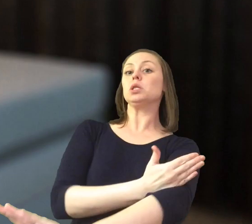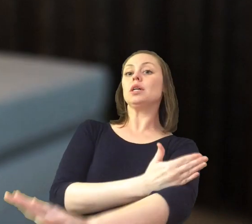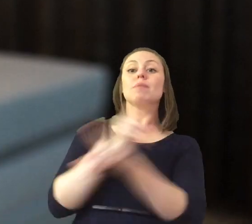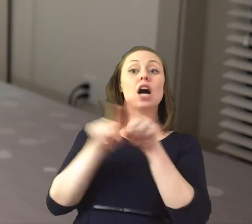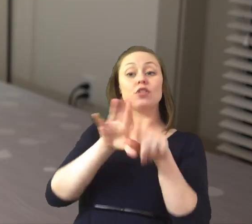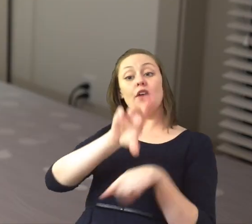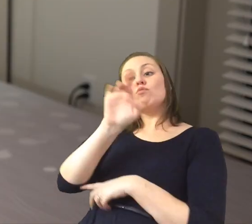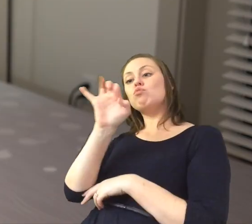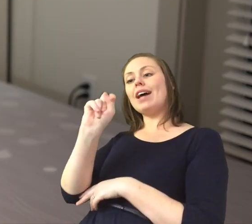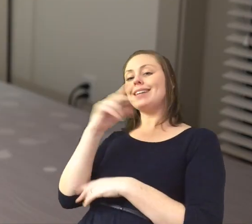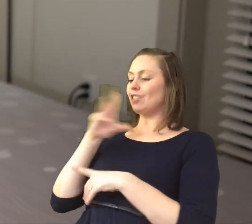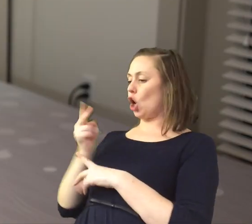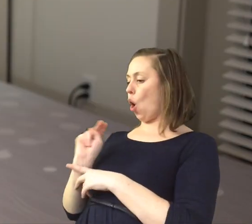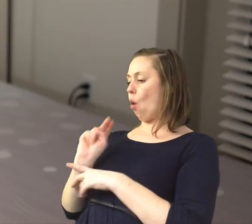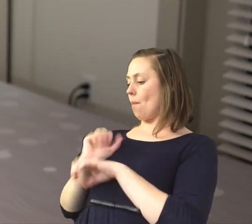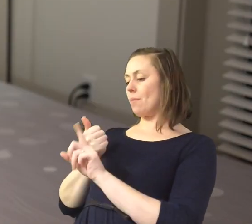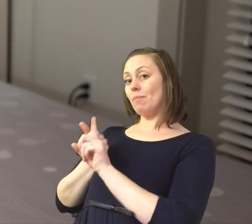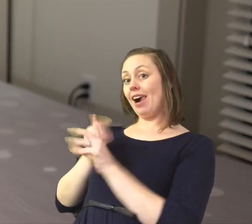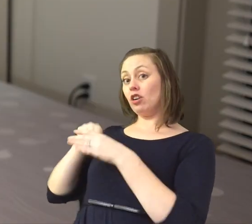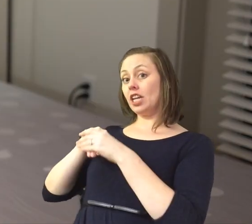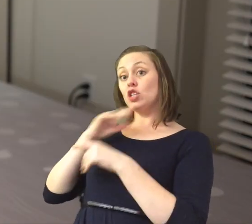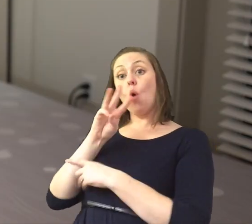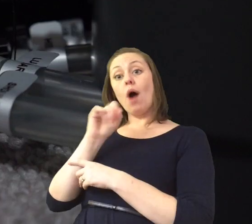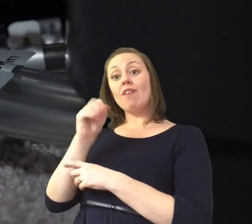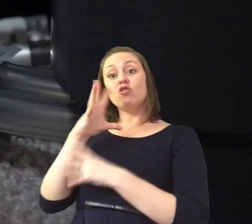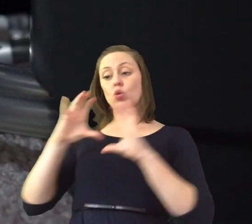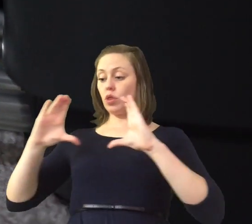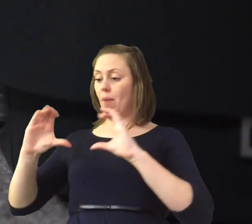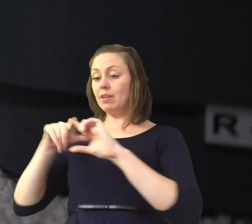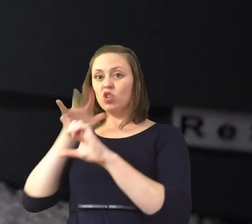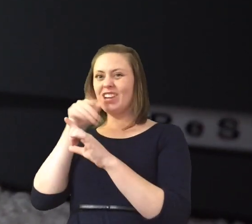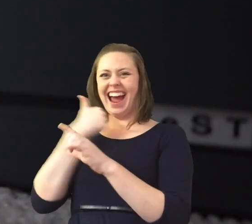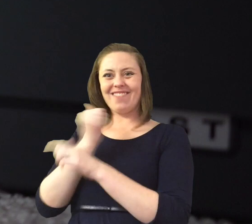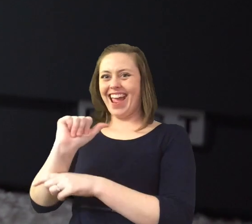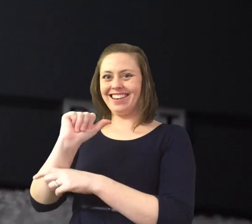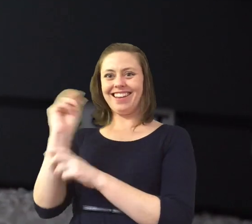hand, ReST has its own built-in Wi-Fi into the pumps, so we didn't have